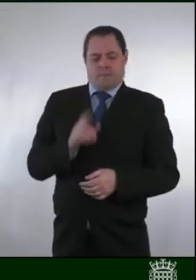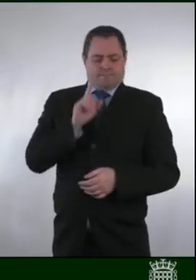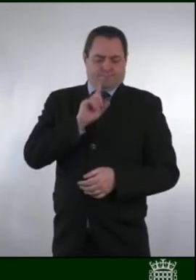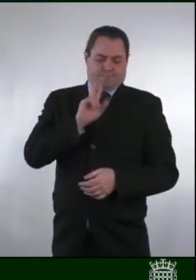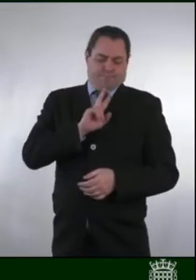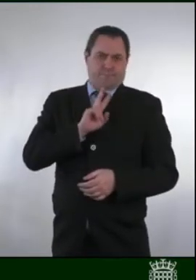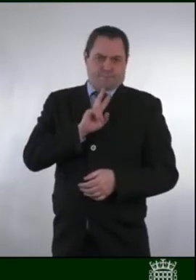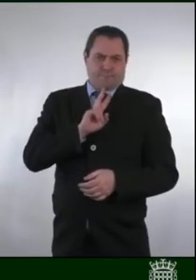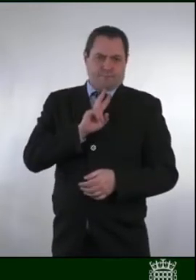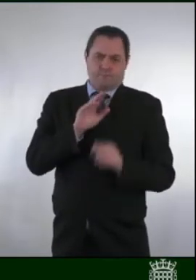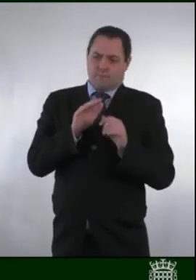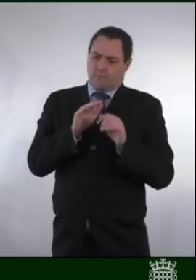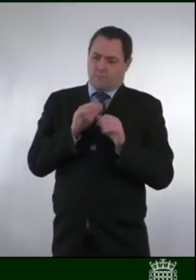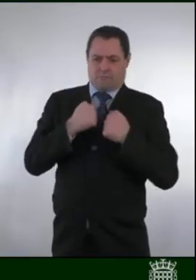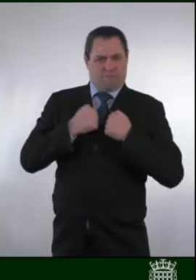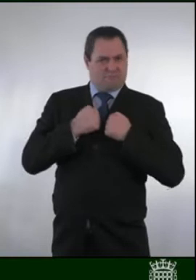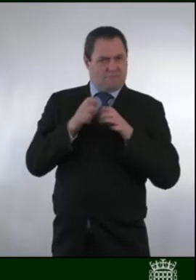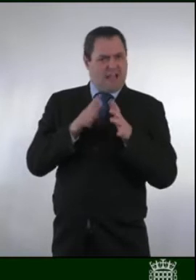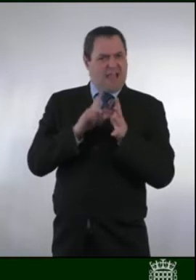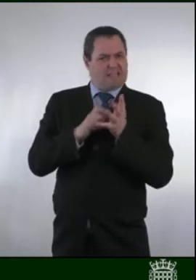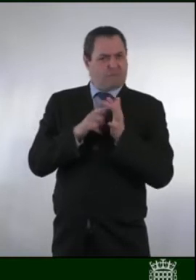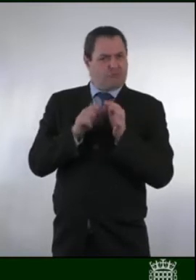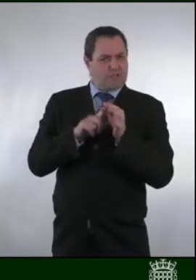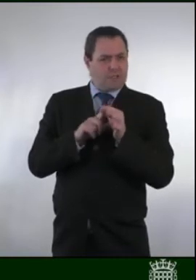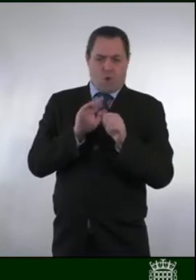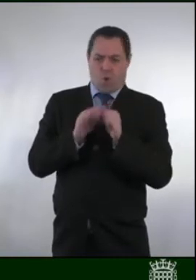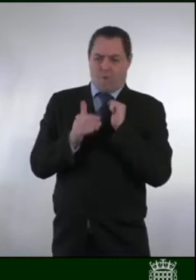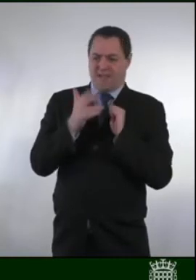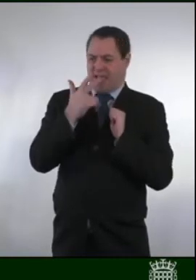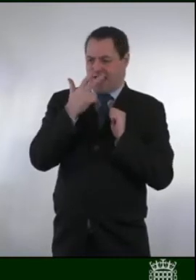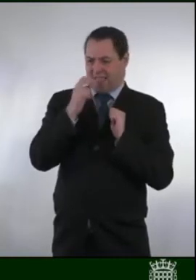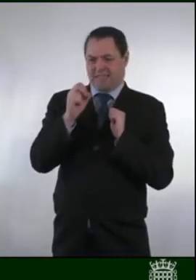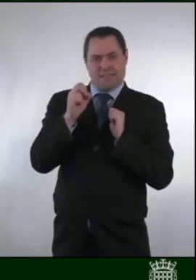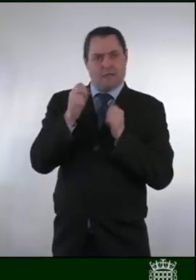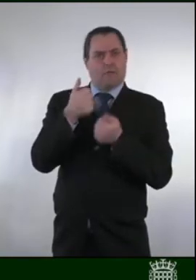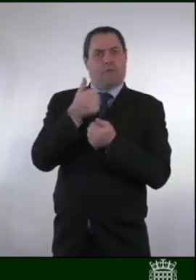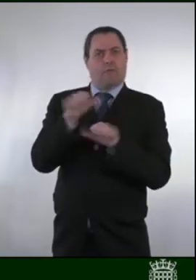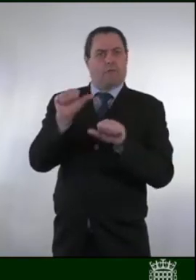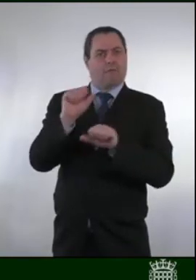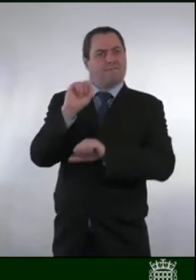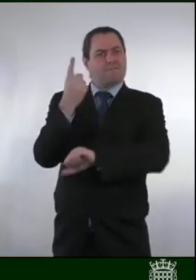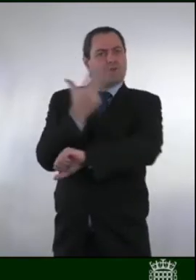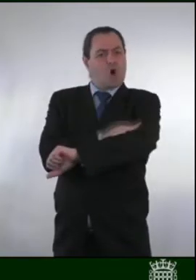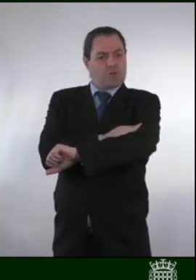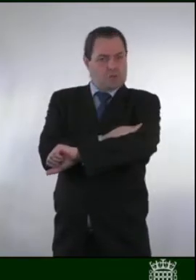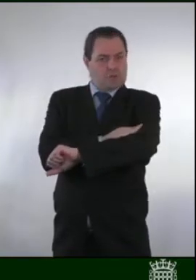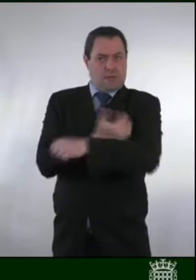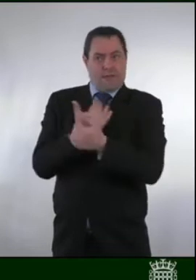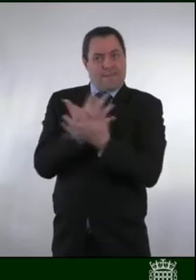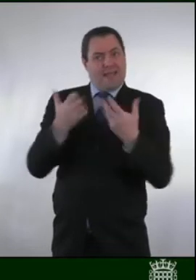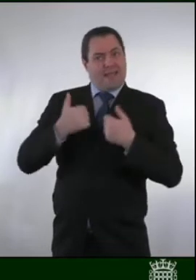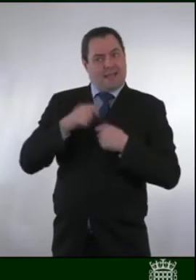over 80-year-olds in Aylesbury have been able to get their first jabs. And many of my constituents have contacted me to say